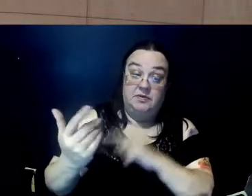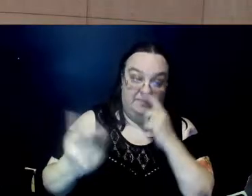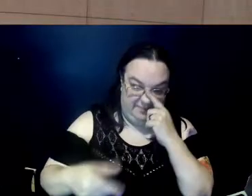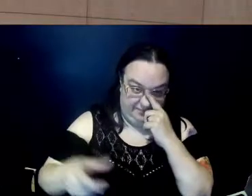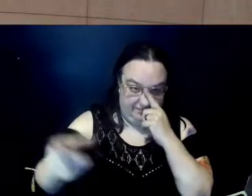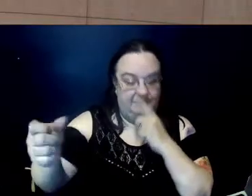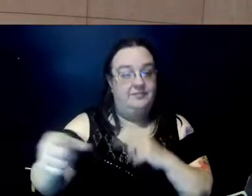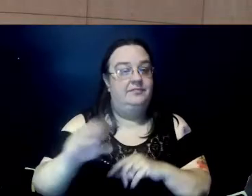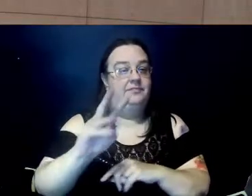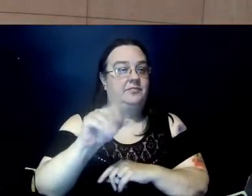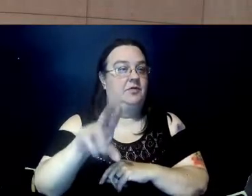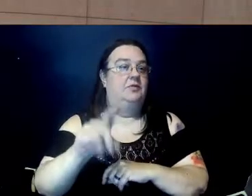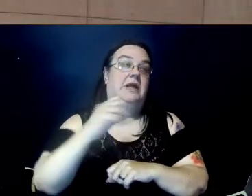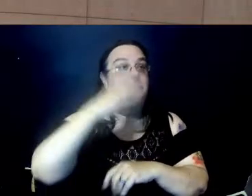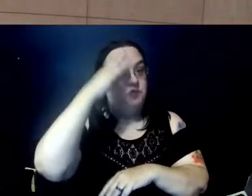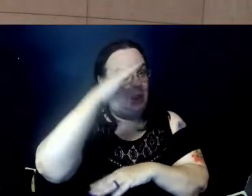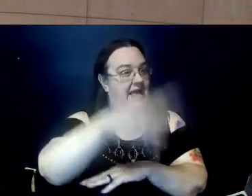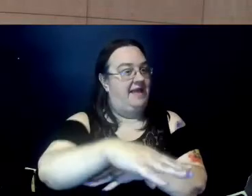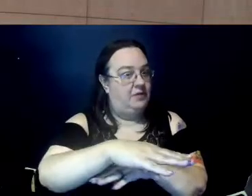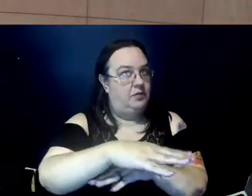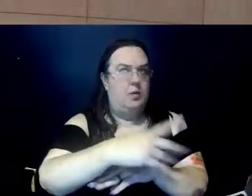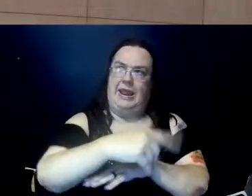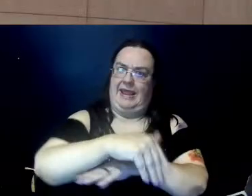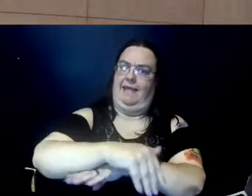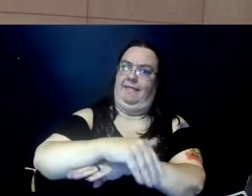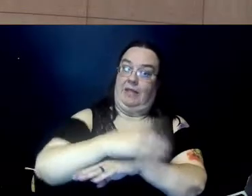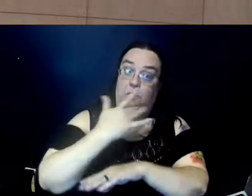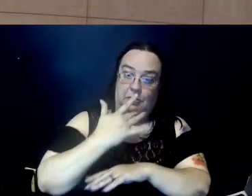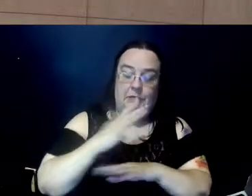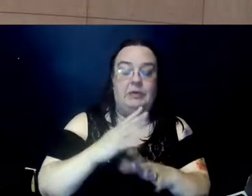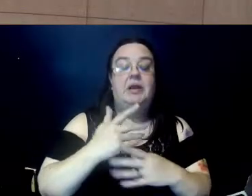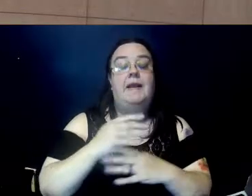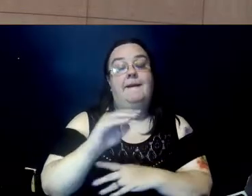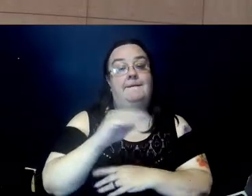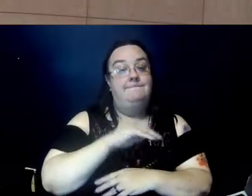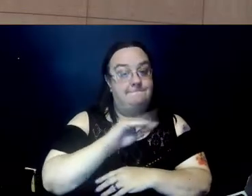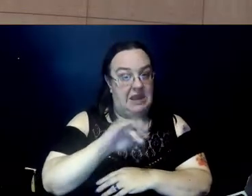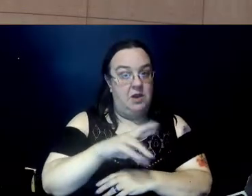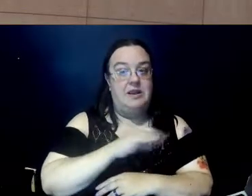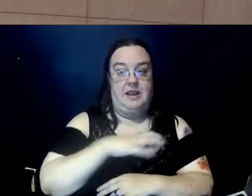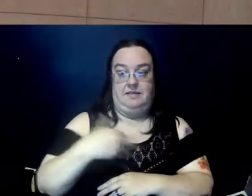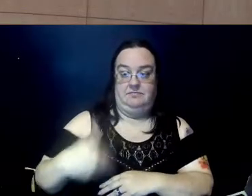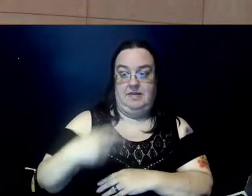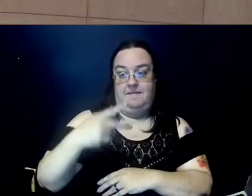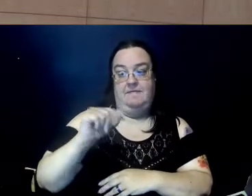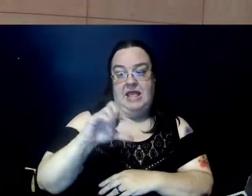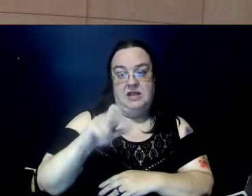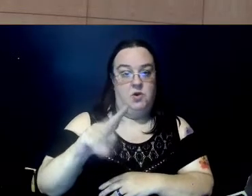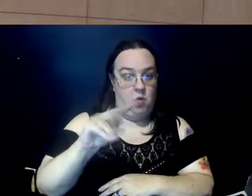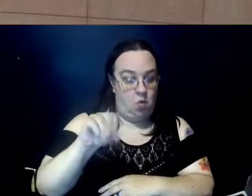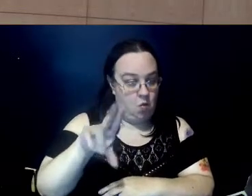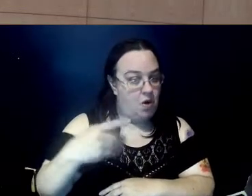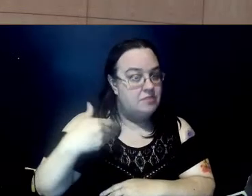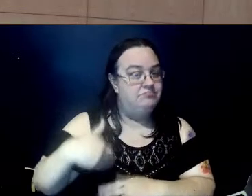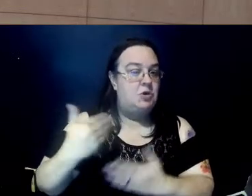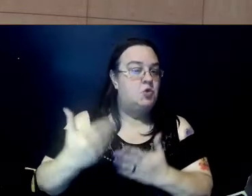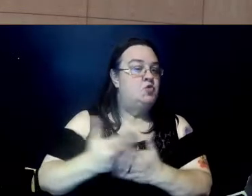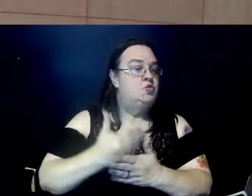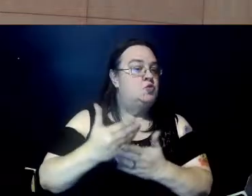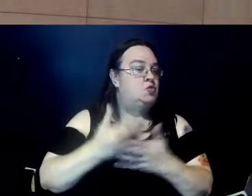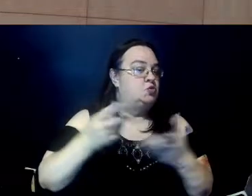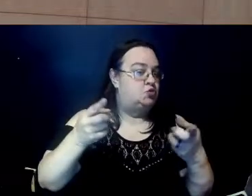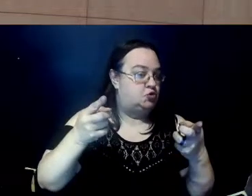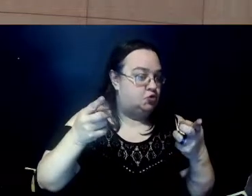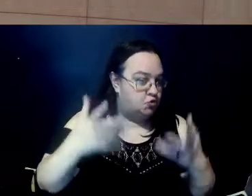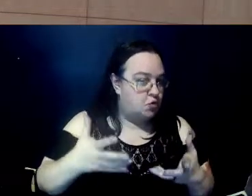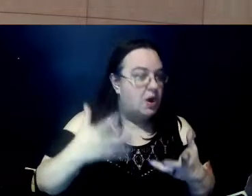good afternoon, or good evening, rather, Mayor and Council. My name is Patrick Ward. I'm the new director